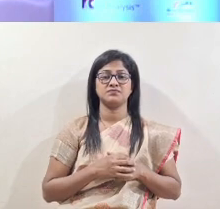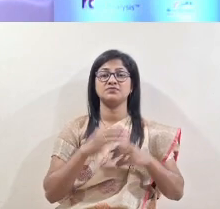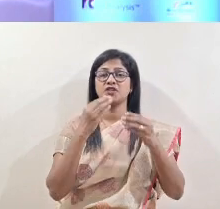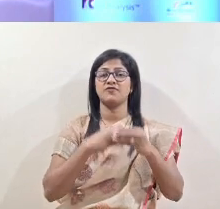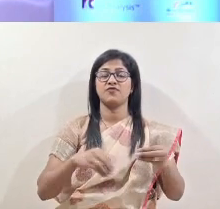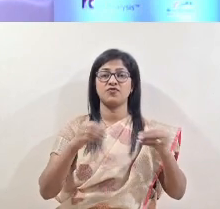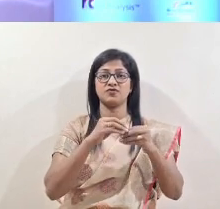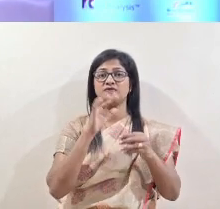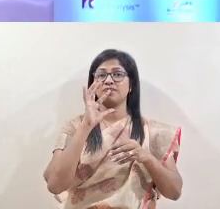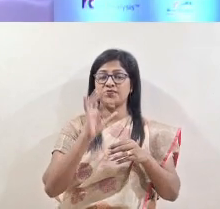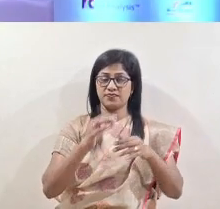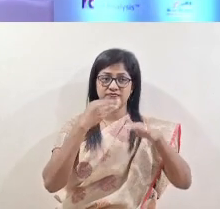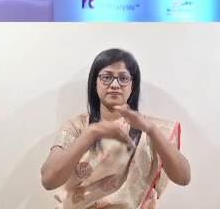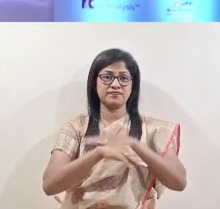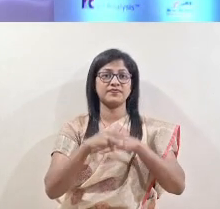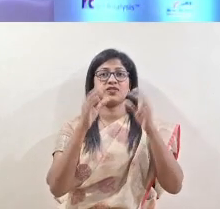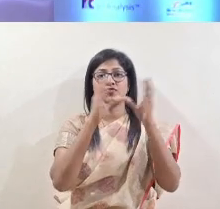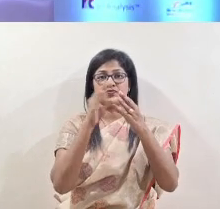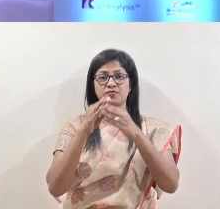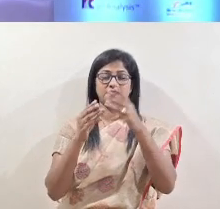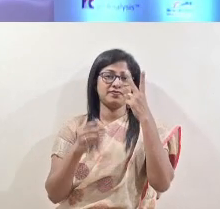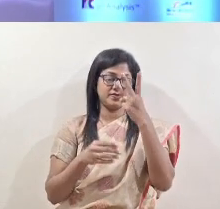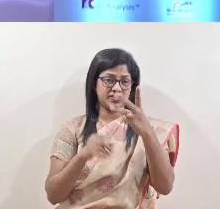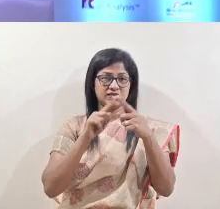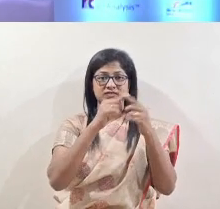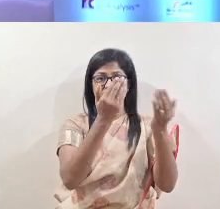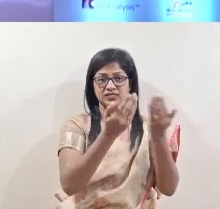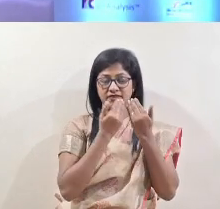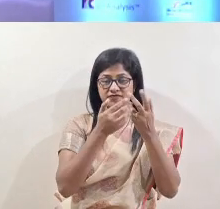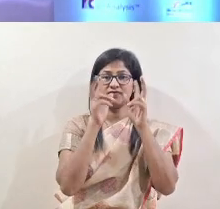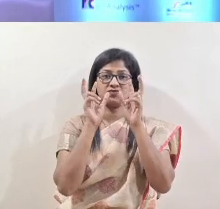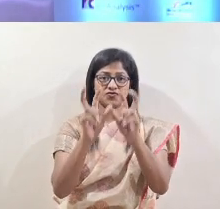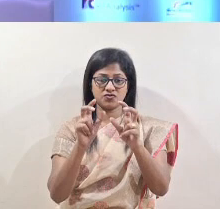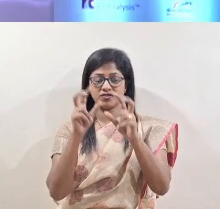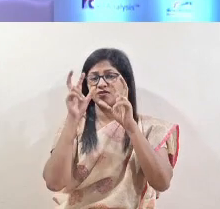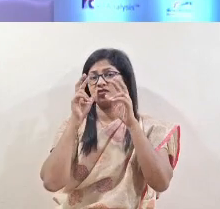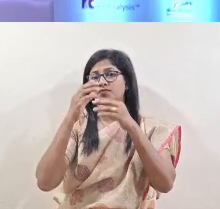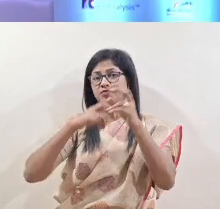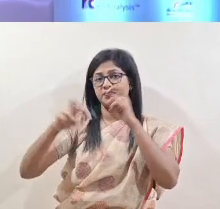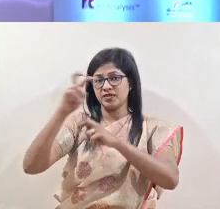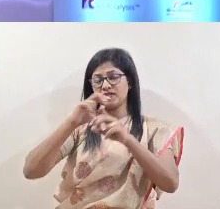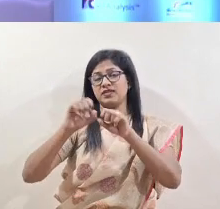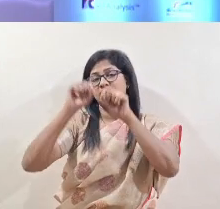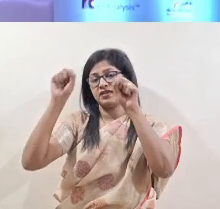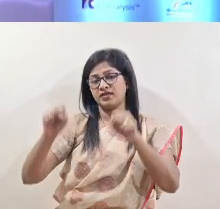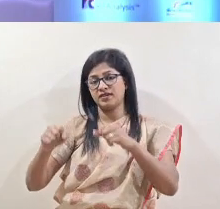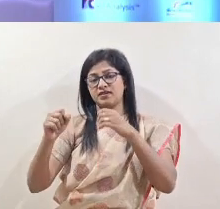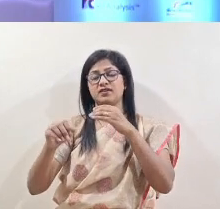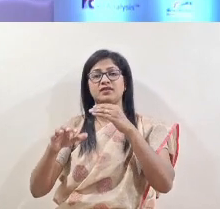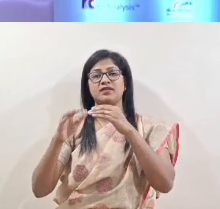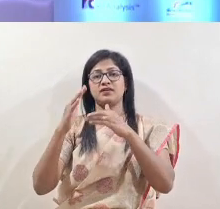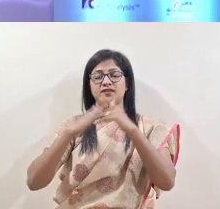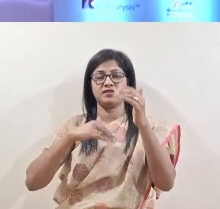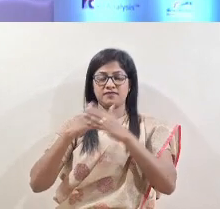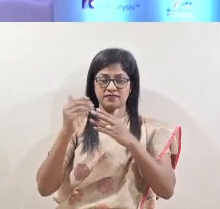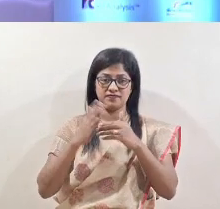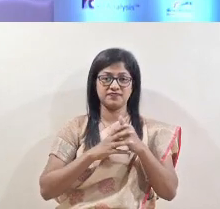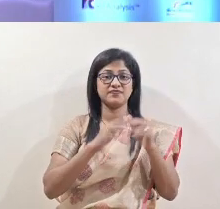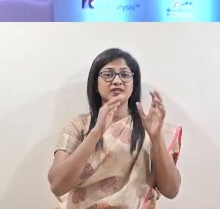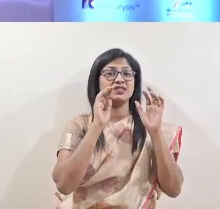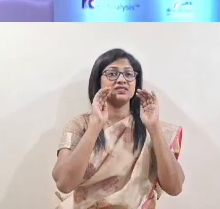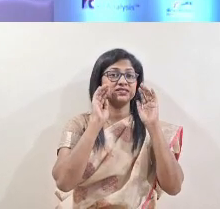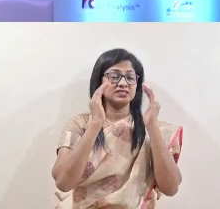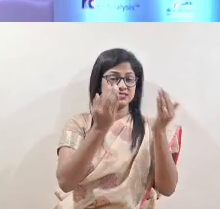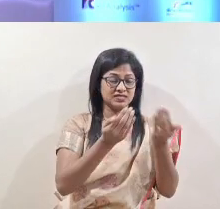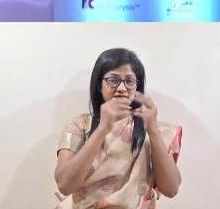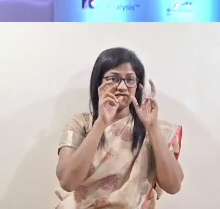Further, these factors were classified into 3 categories: safety, security, mobility, and infrastructure. Under safety, the less number of heavy